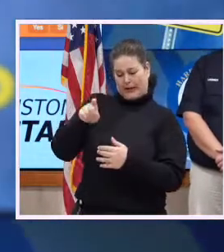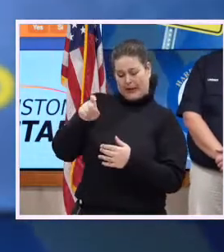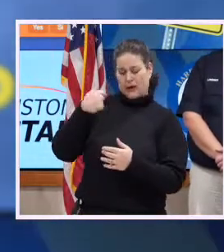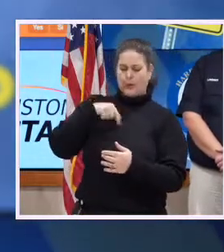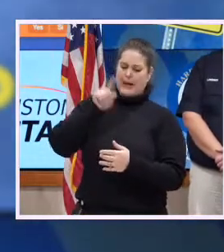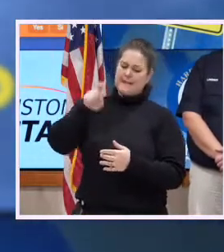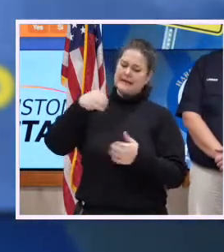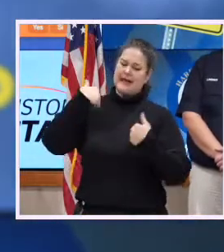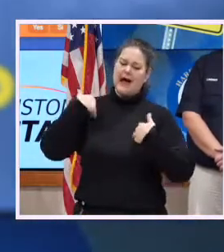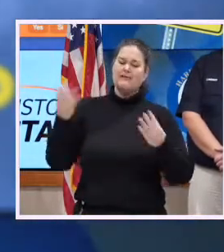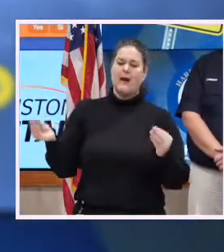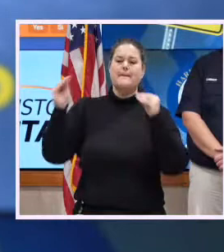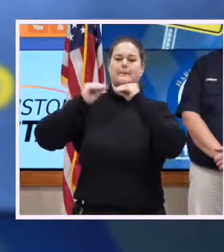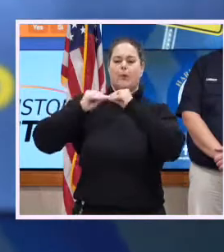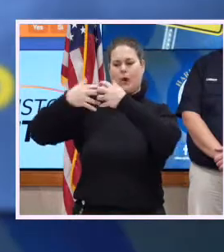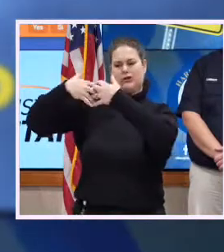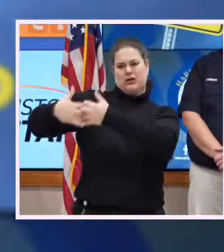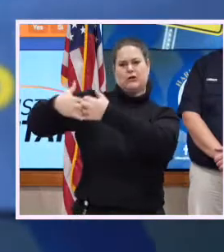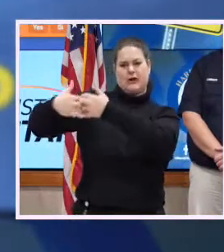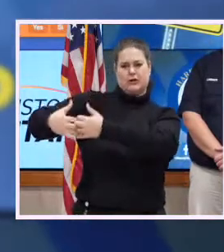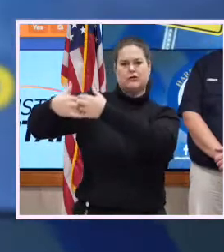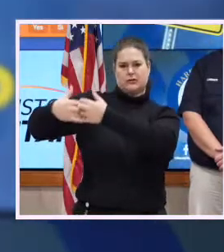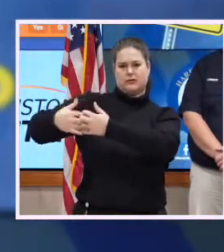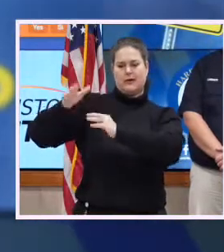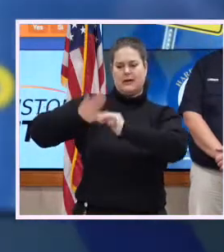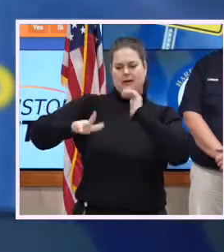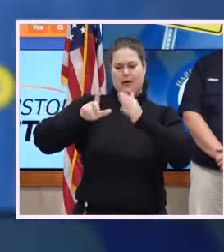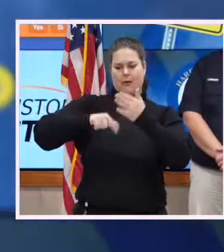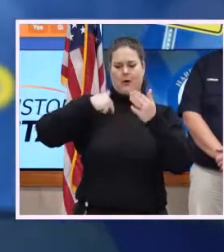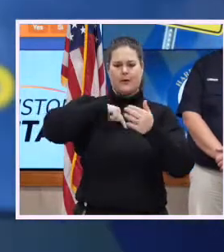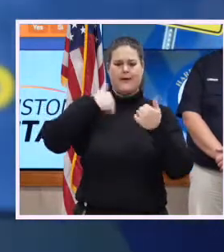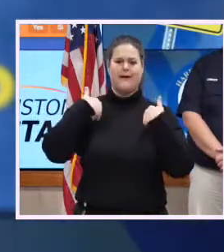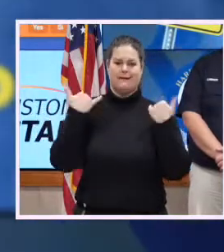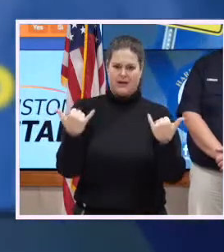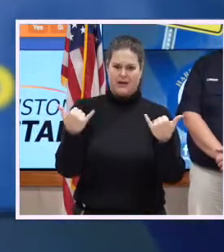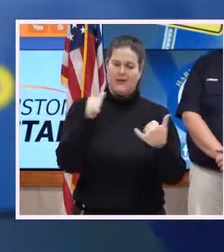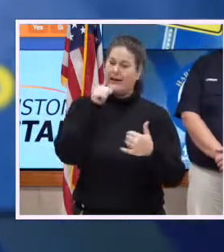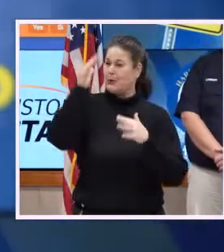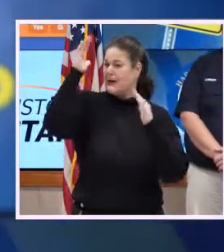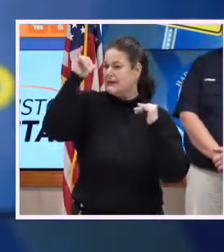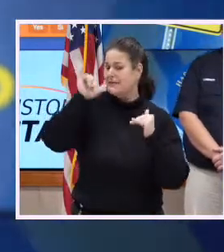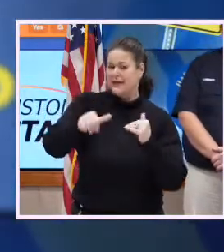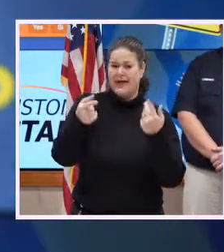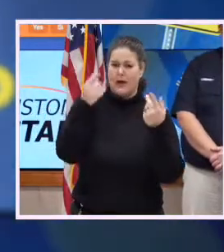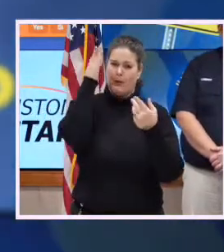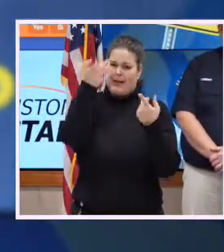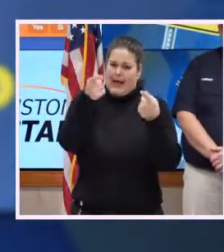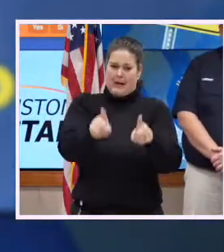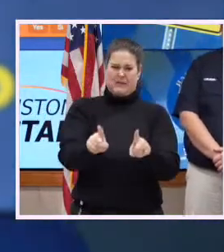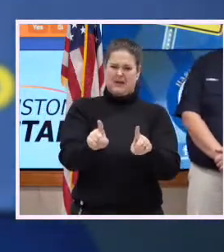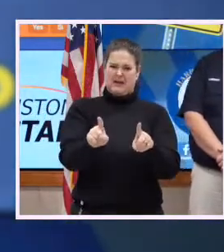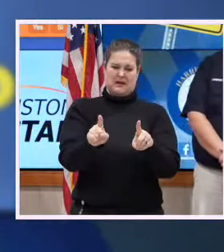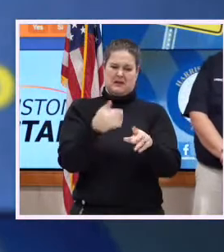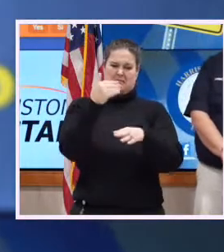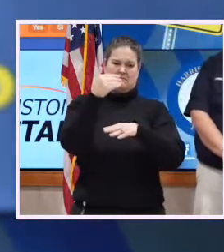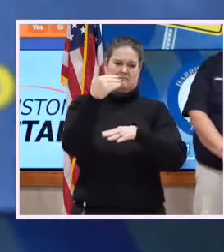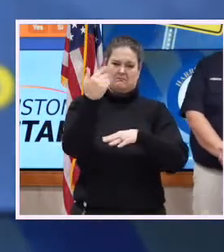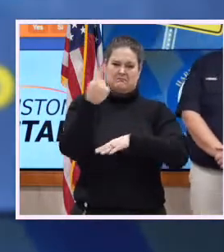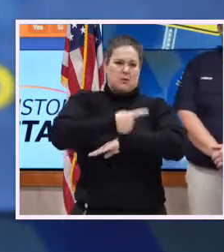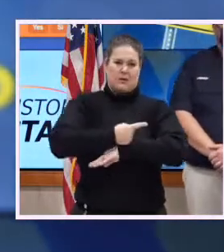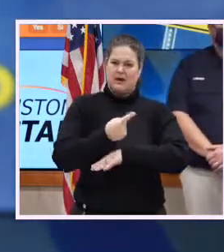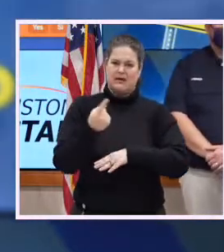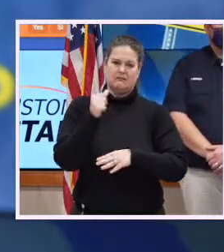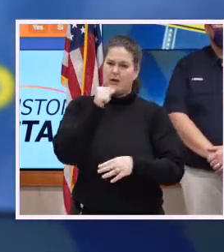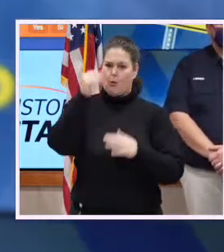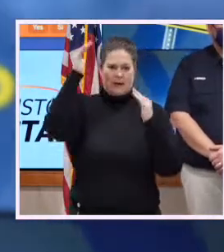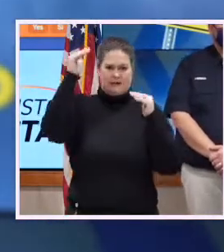significant additional generation from what we have right now. I wouldn't expect that to occur in the next 24 hours.